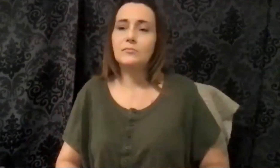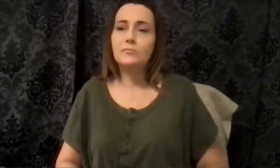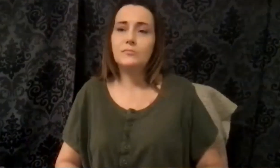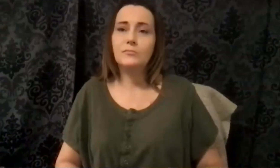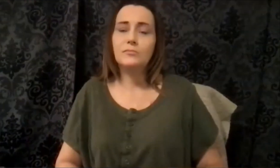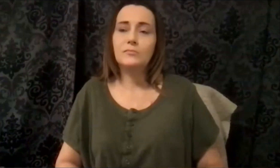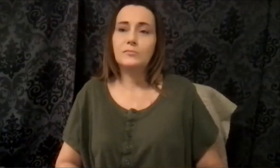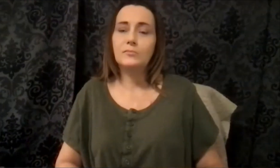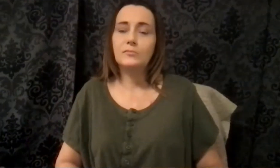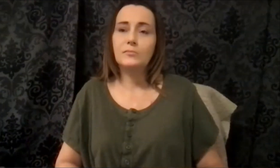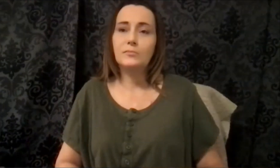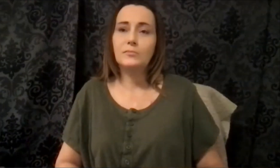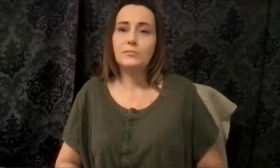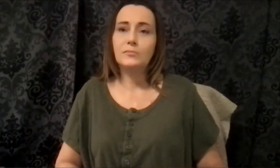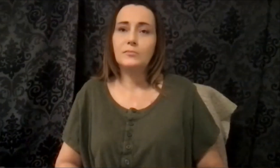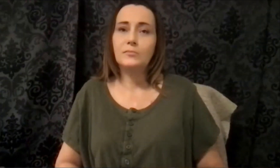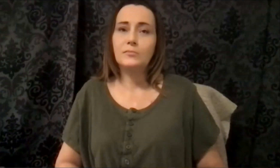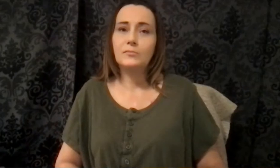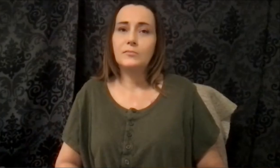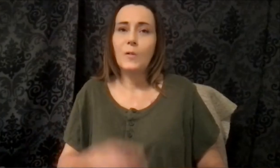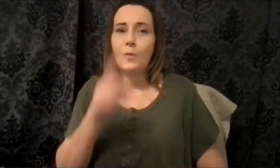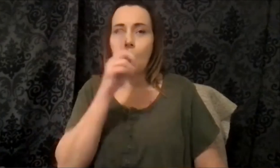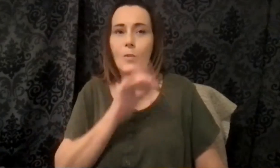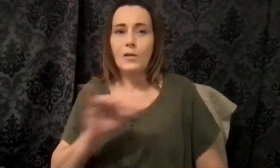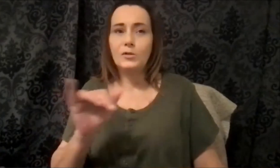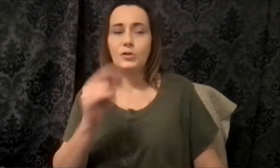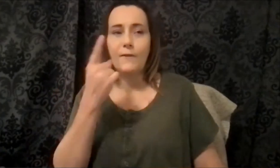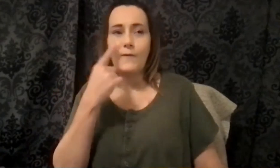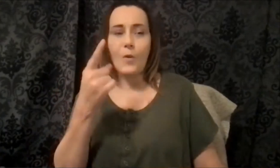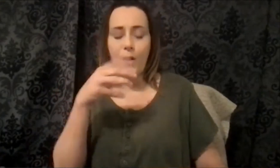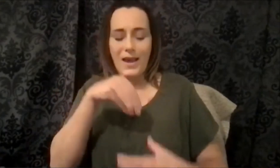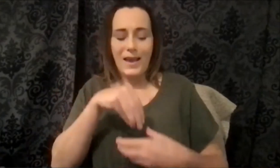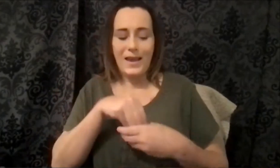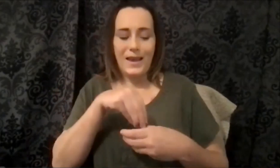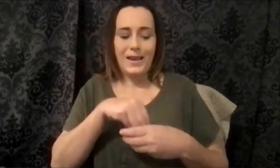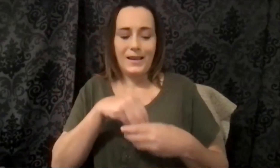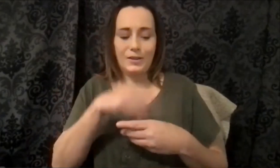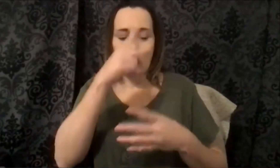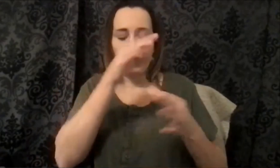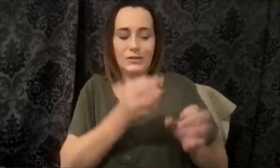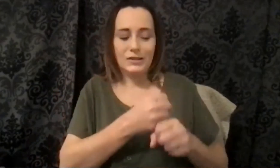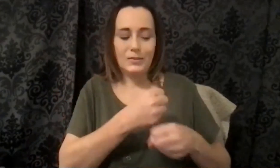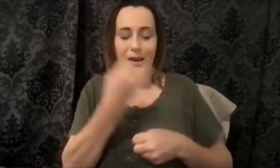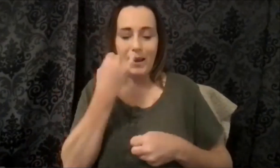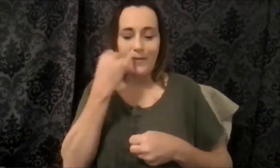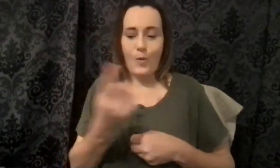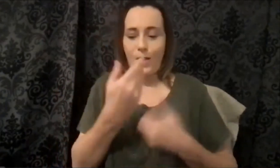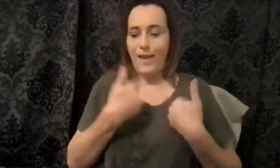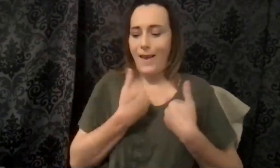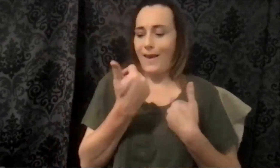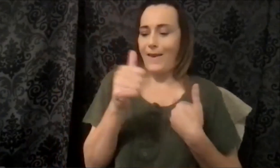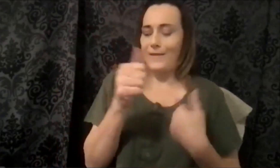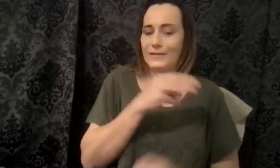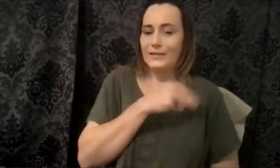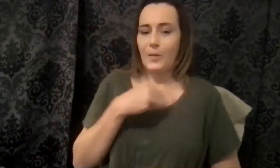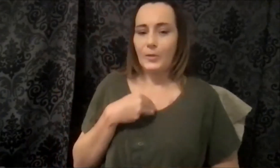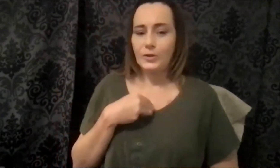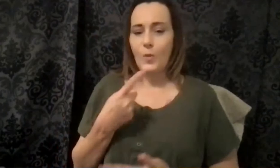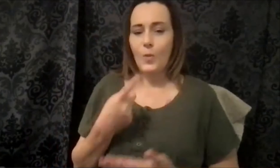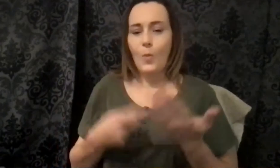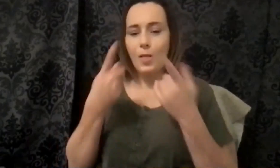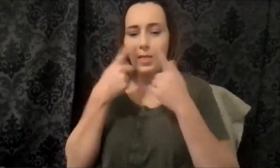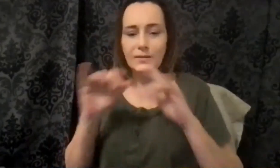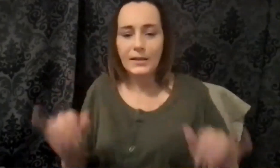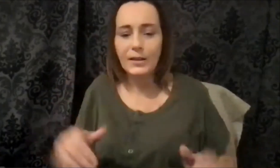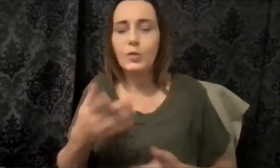decision-making would look like with only 10 board members. If, what would consensus look like? Do we feel like we